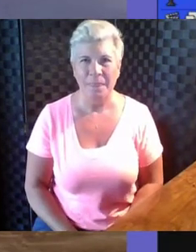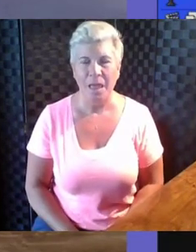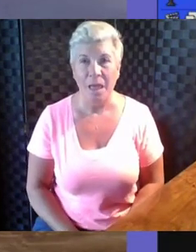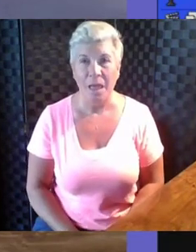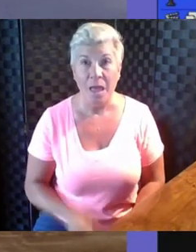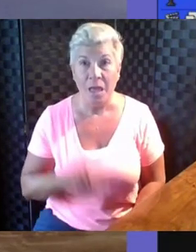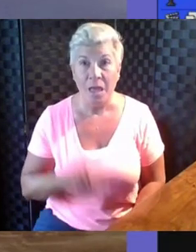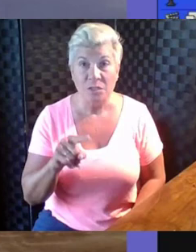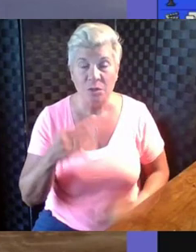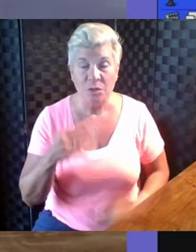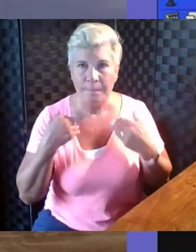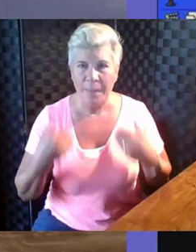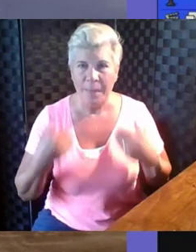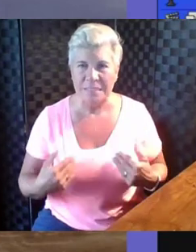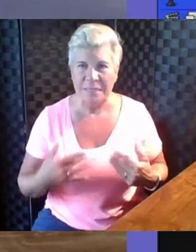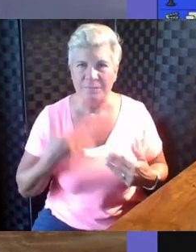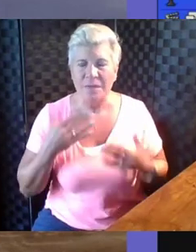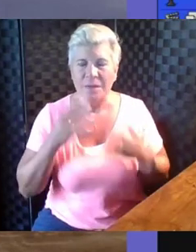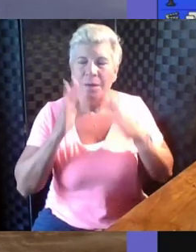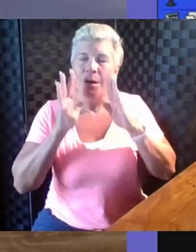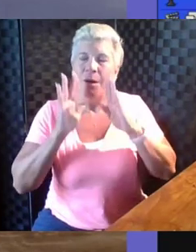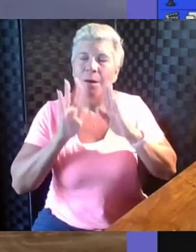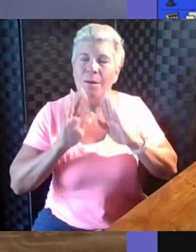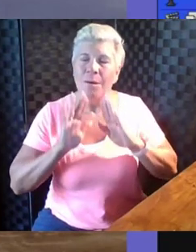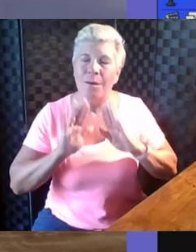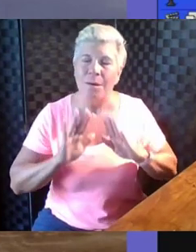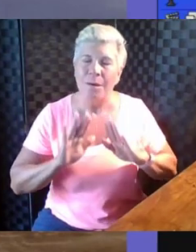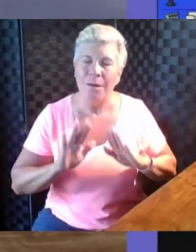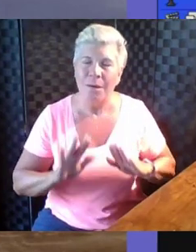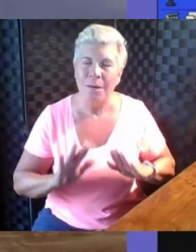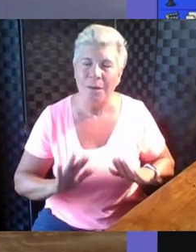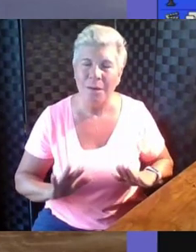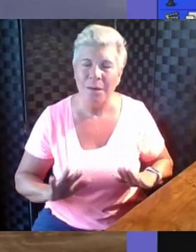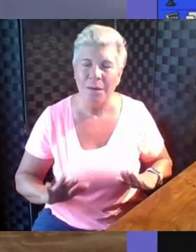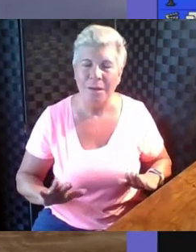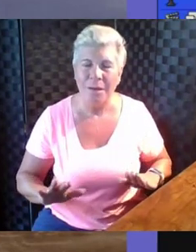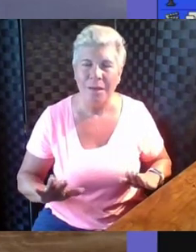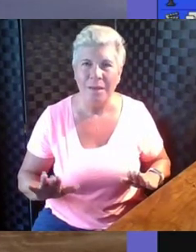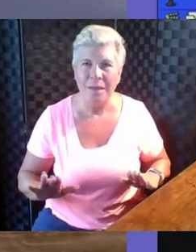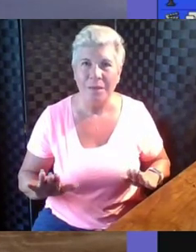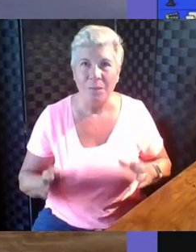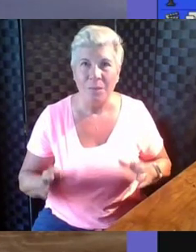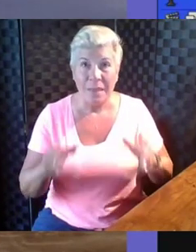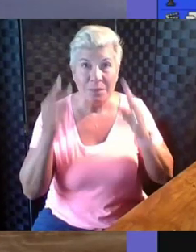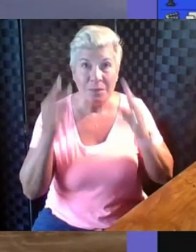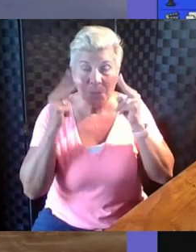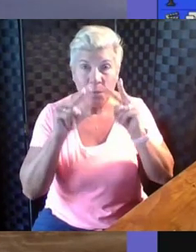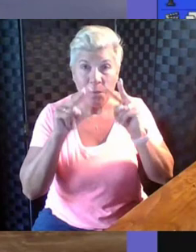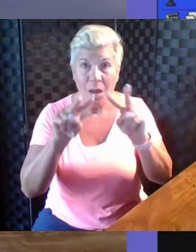Notice how your body feels. When you're ready, open your eyes.